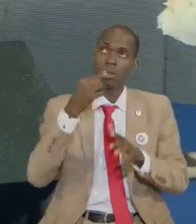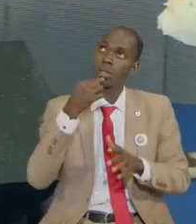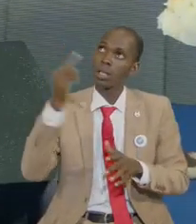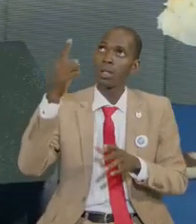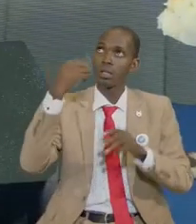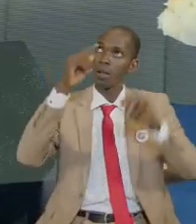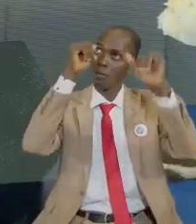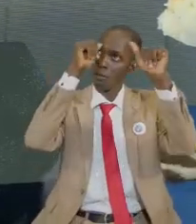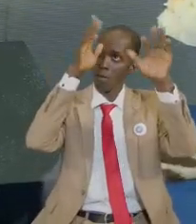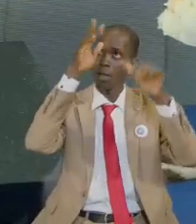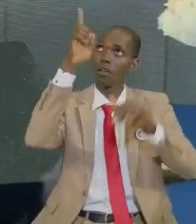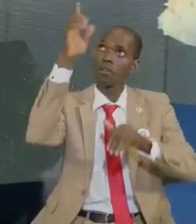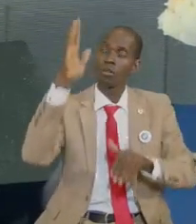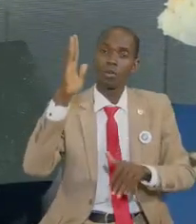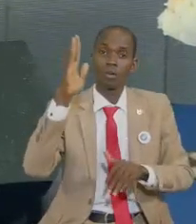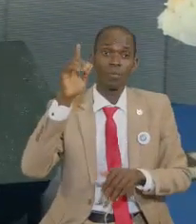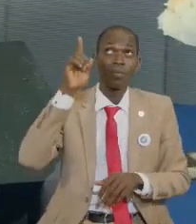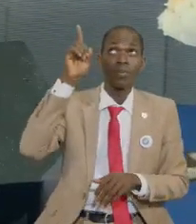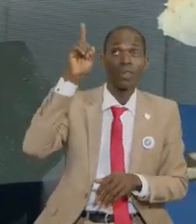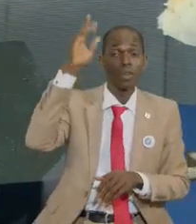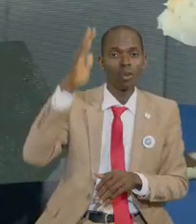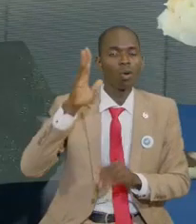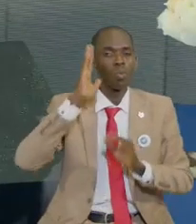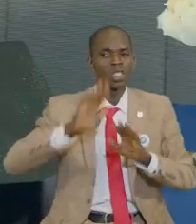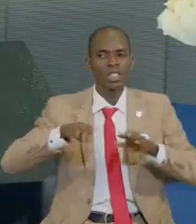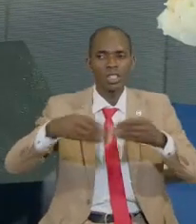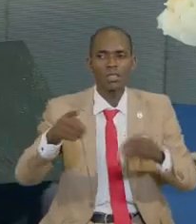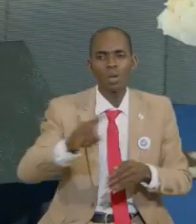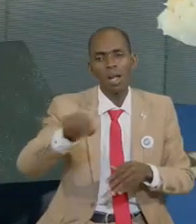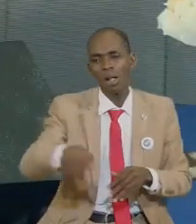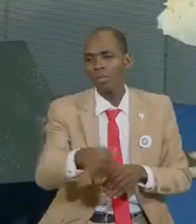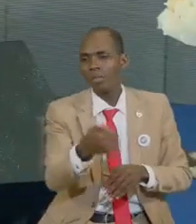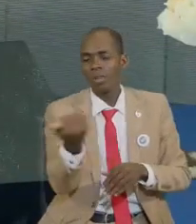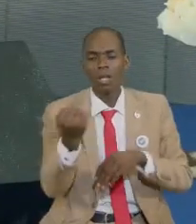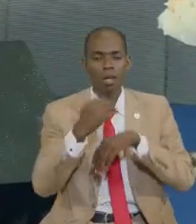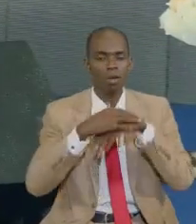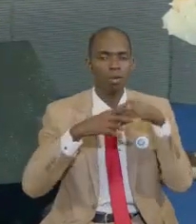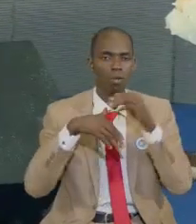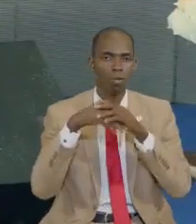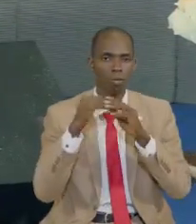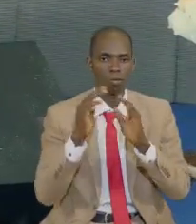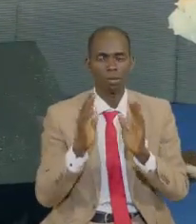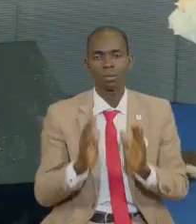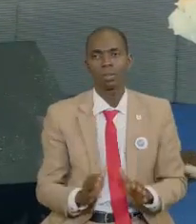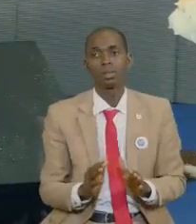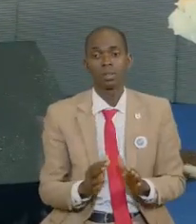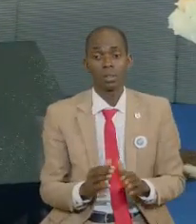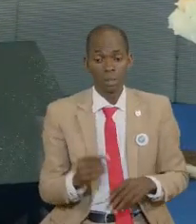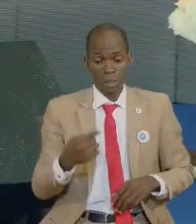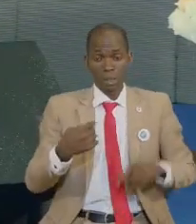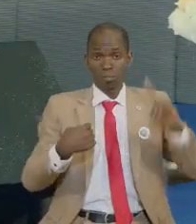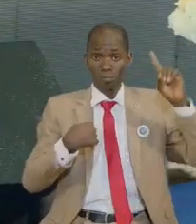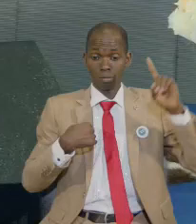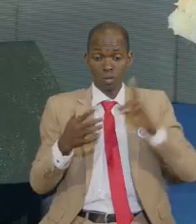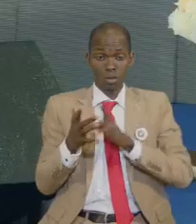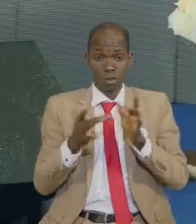And he shall give you another comforter. I have been your comforter,